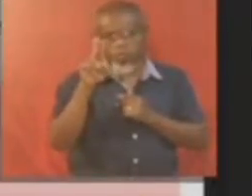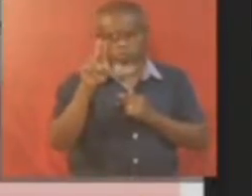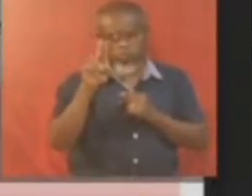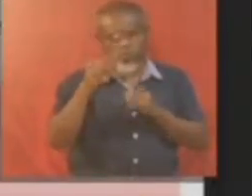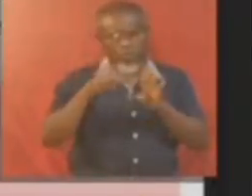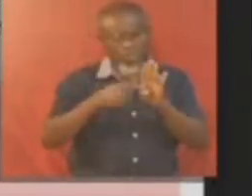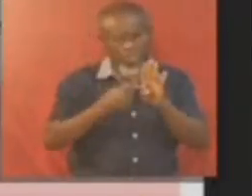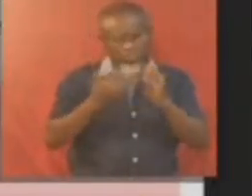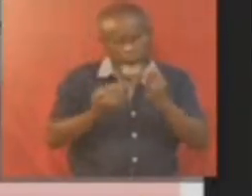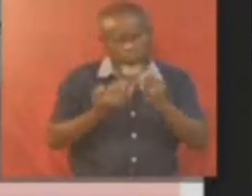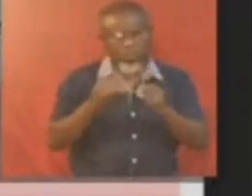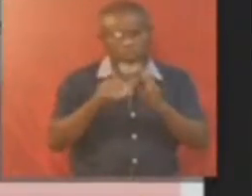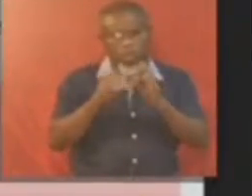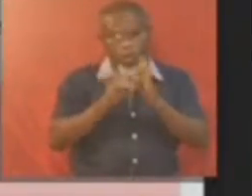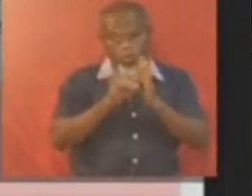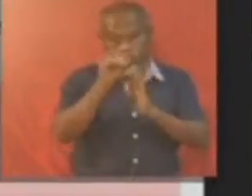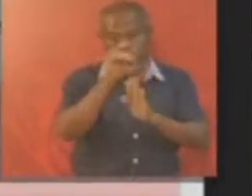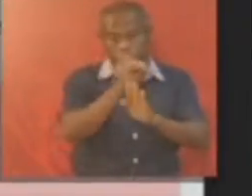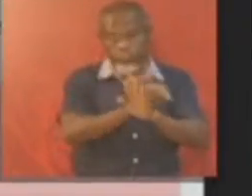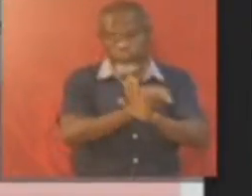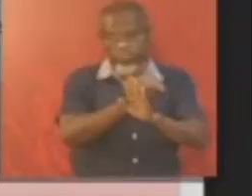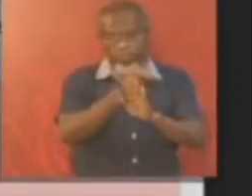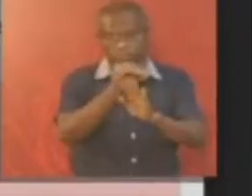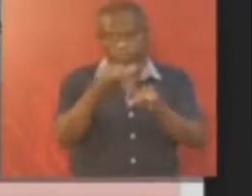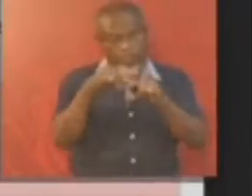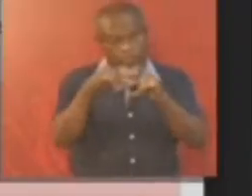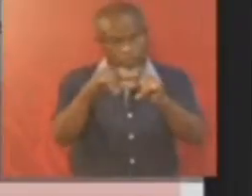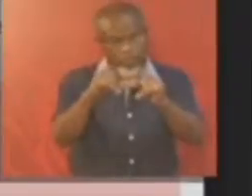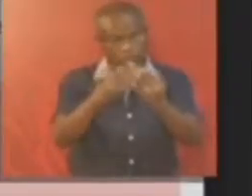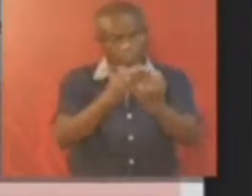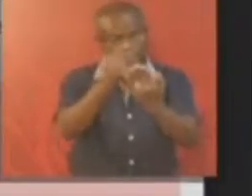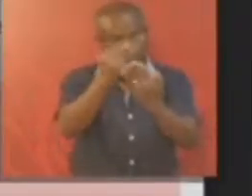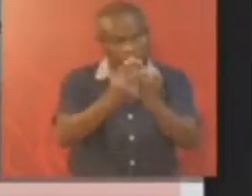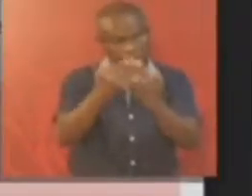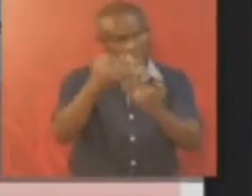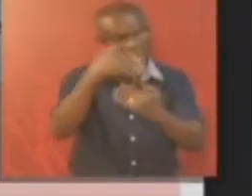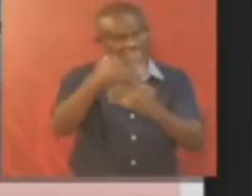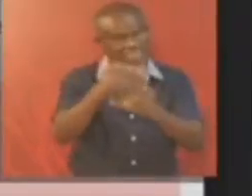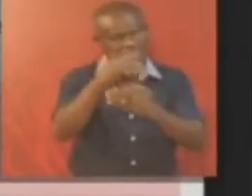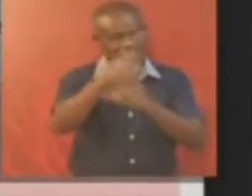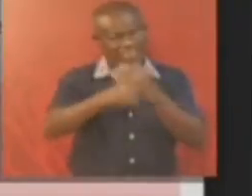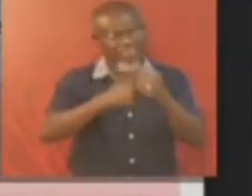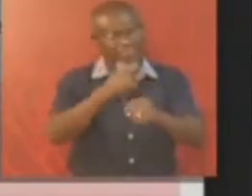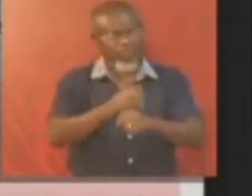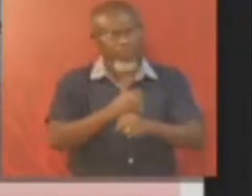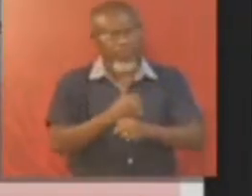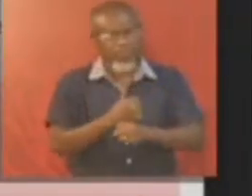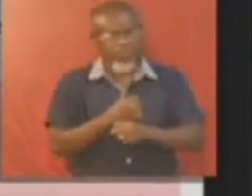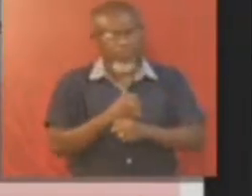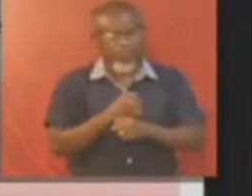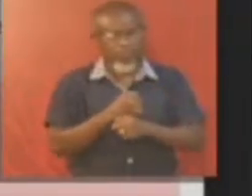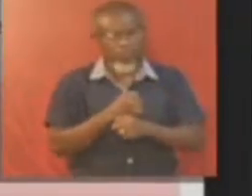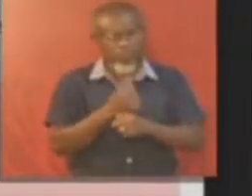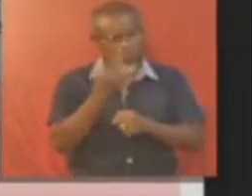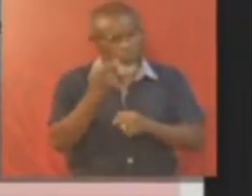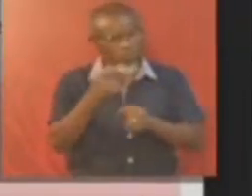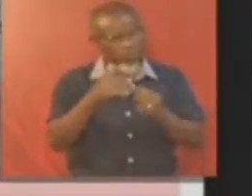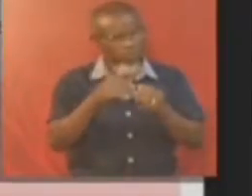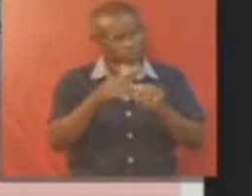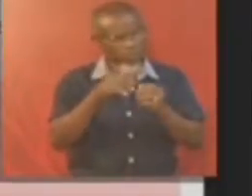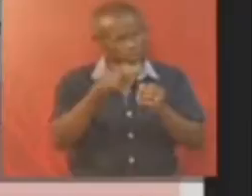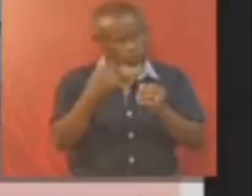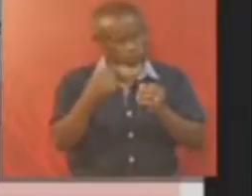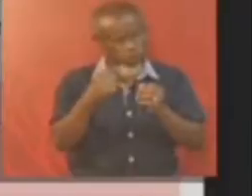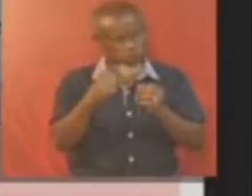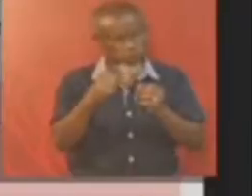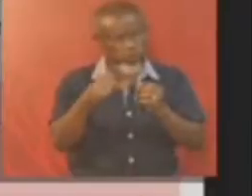ends in May. So we see there's a small increase, not very significant. We're still within the green zone, well